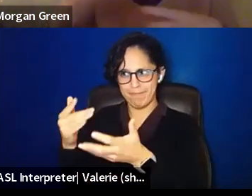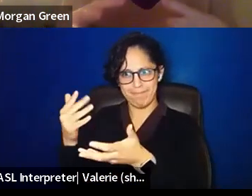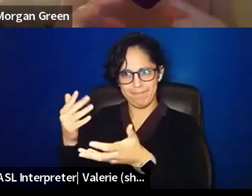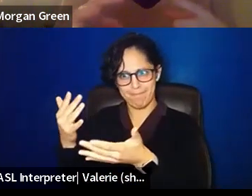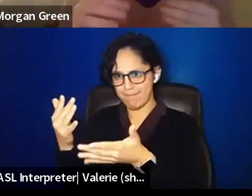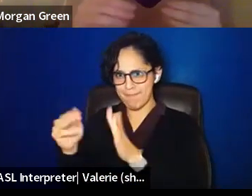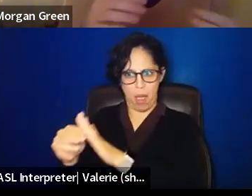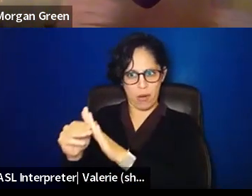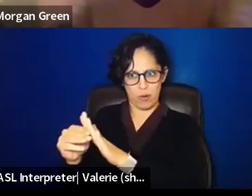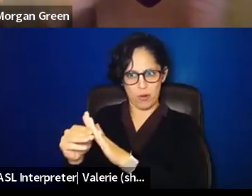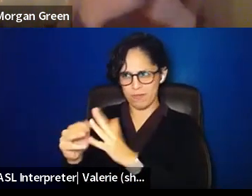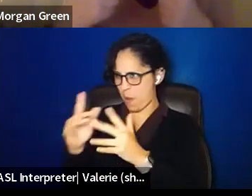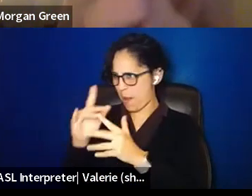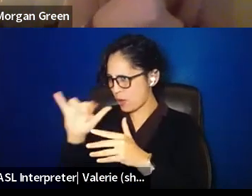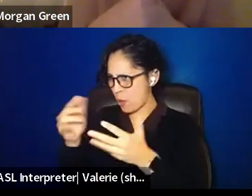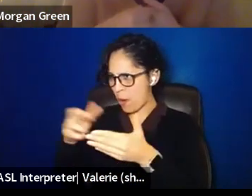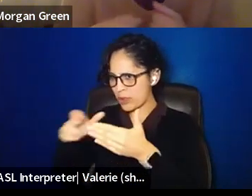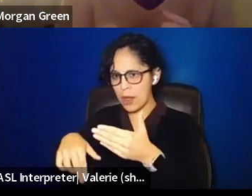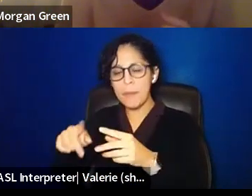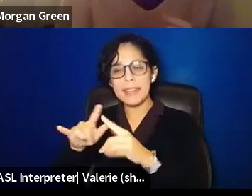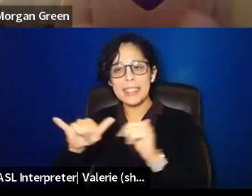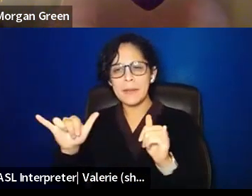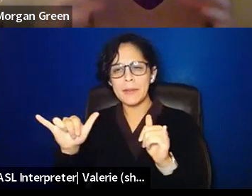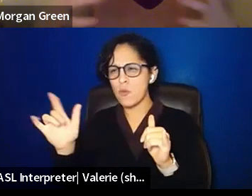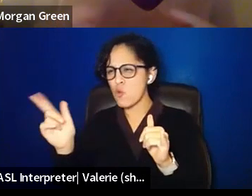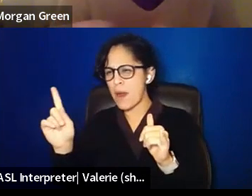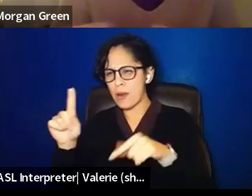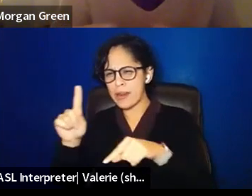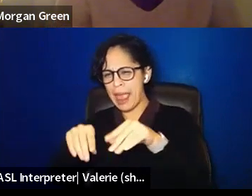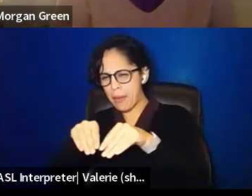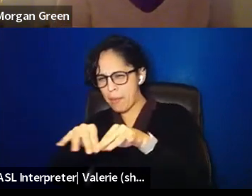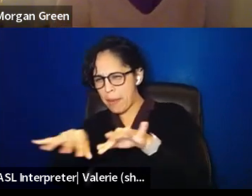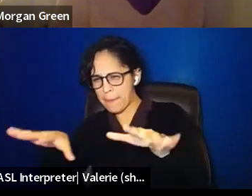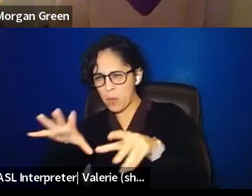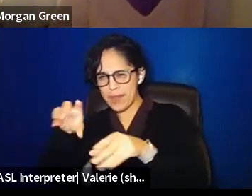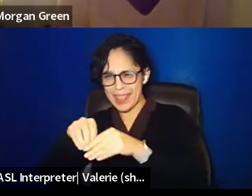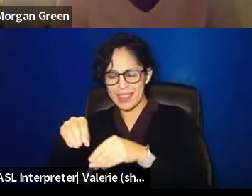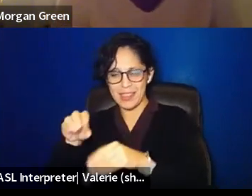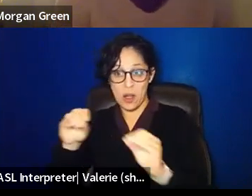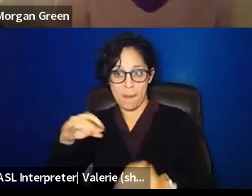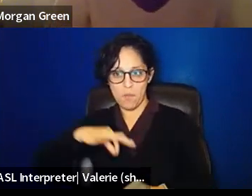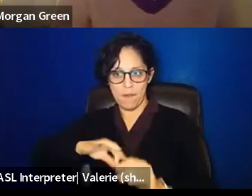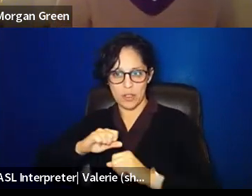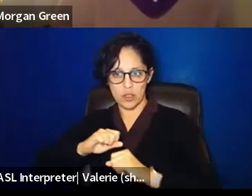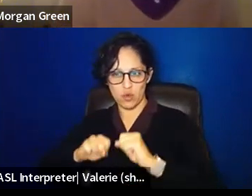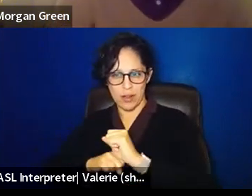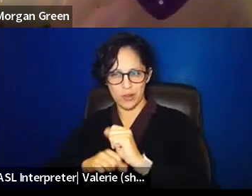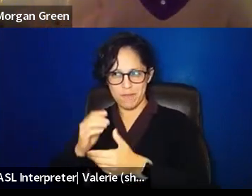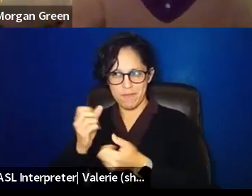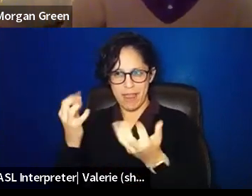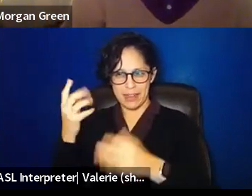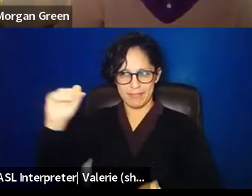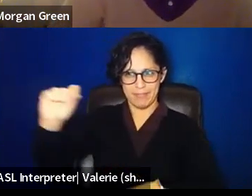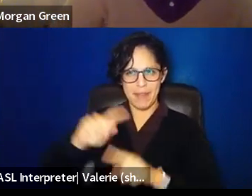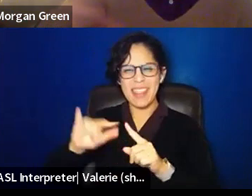And also where it just like doesn't want to trickle inside of the nonprofit structure. But yeah, that was in